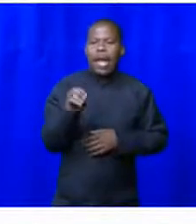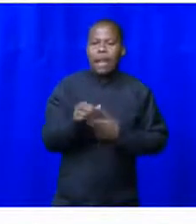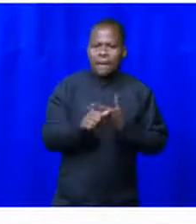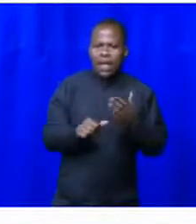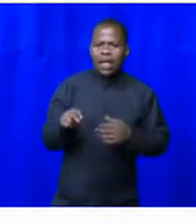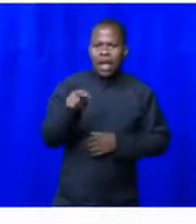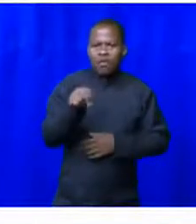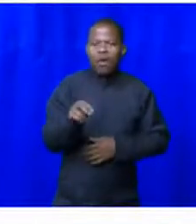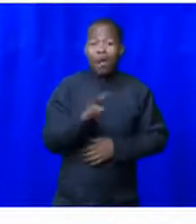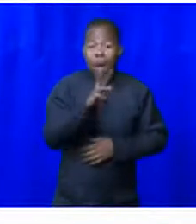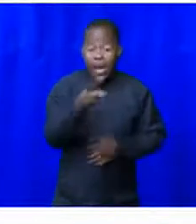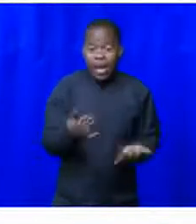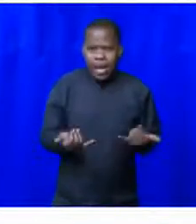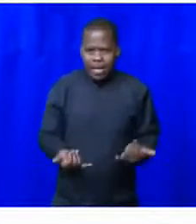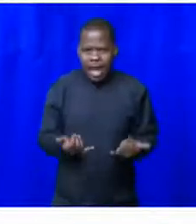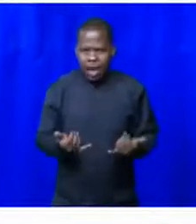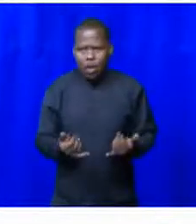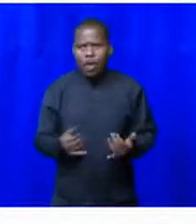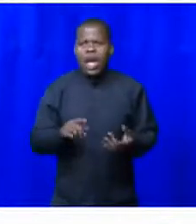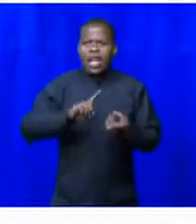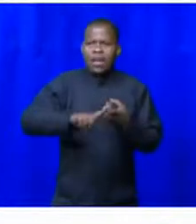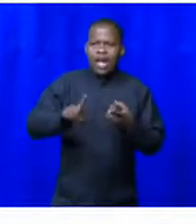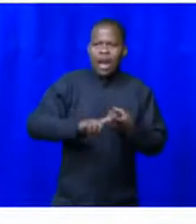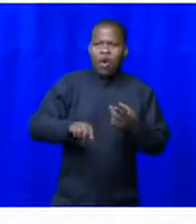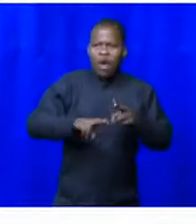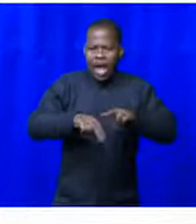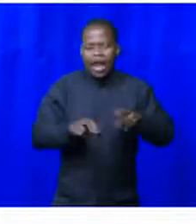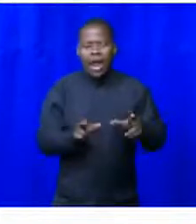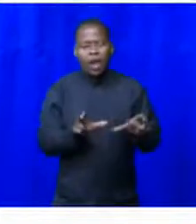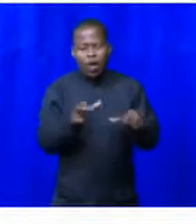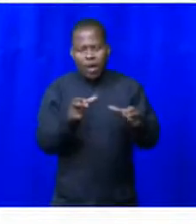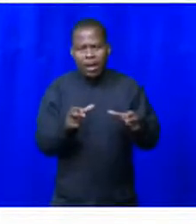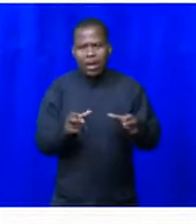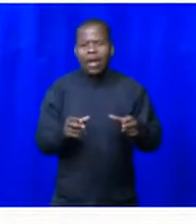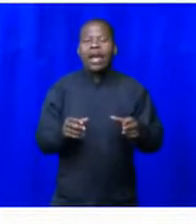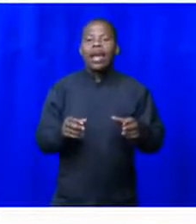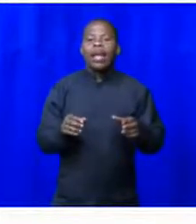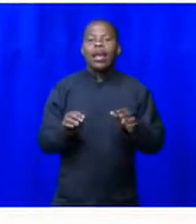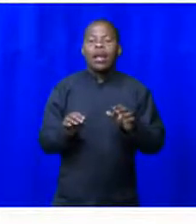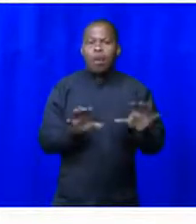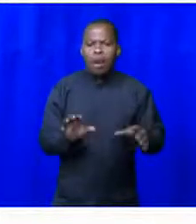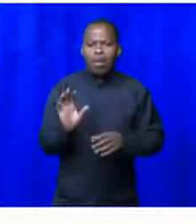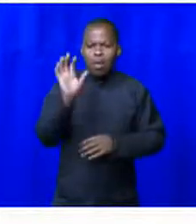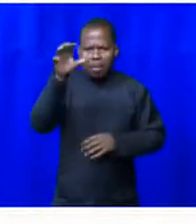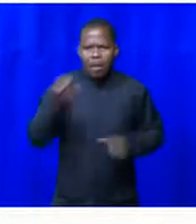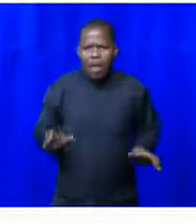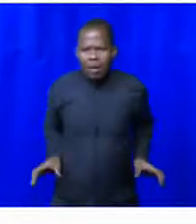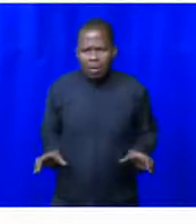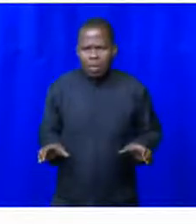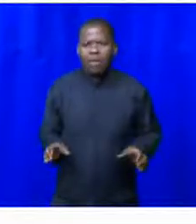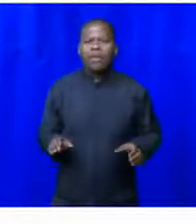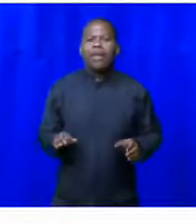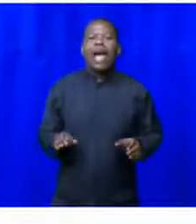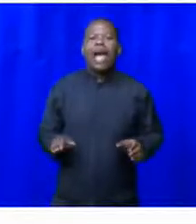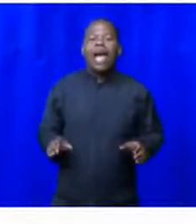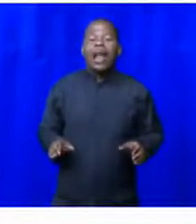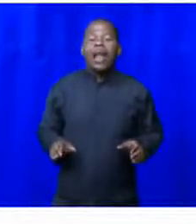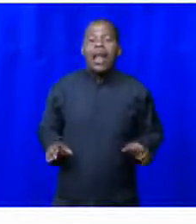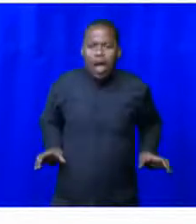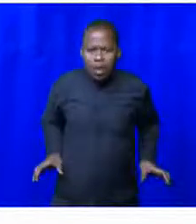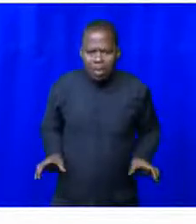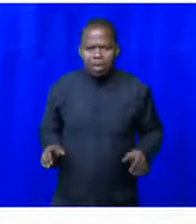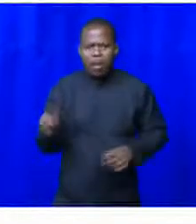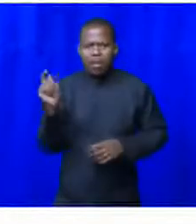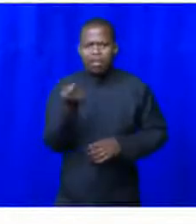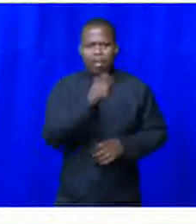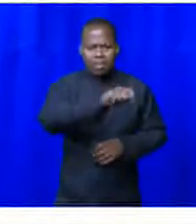November. Kunyalo lemidlalo lingaphasi kwaleli komiti fa ikhathi iwheelchair basketball, wheelchair tennis, sitting volleyball kanye